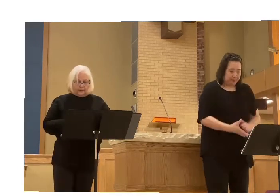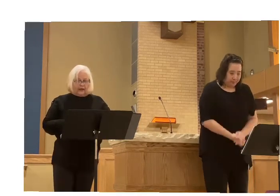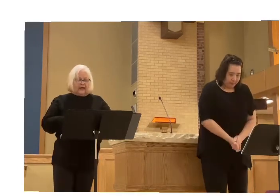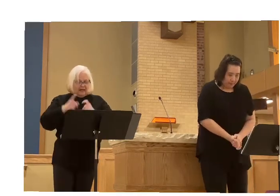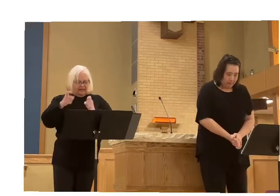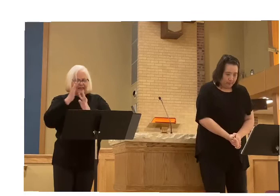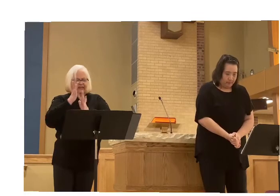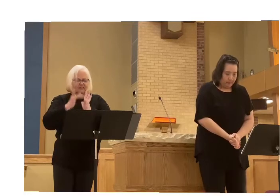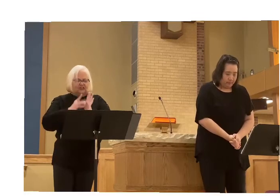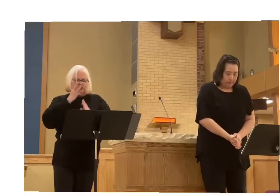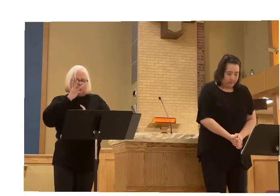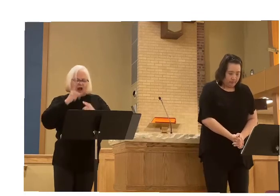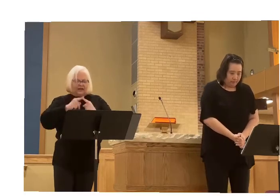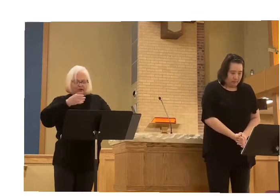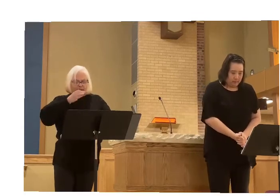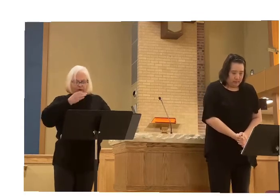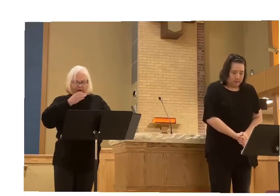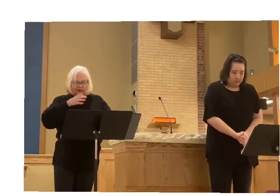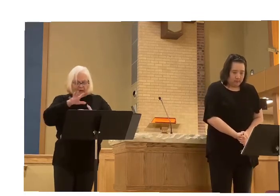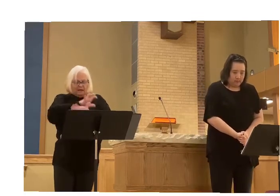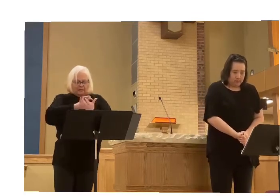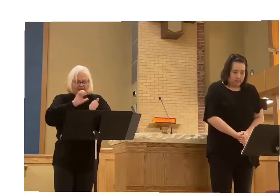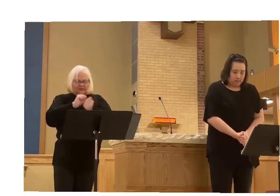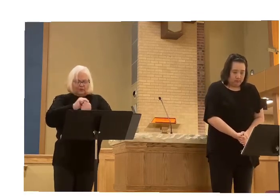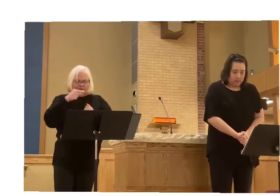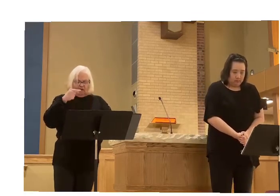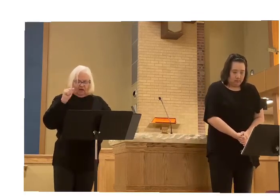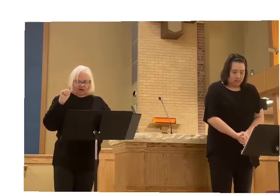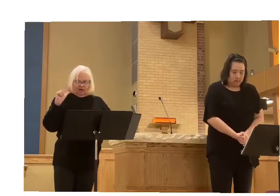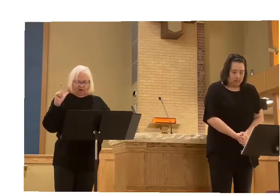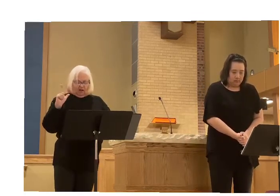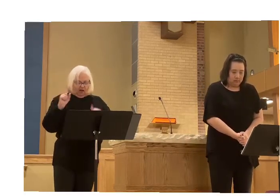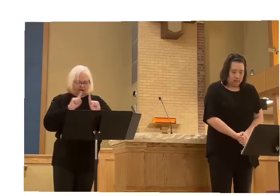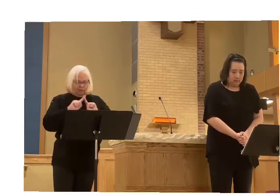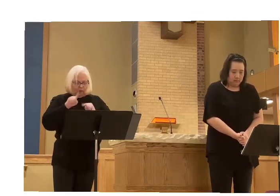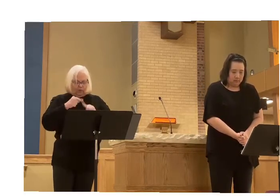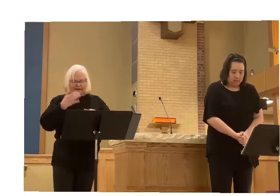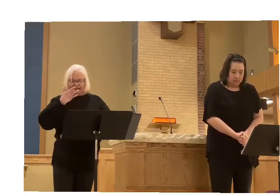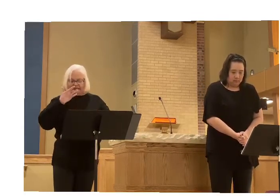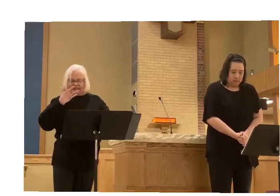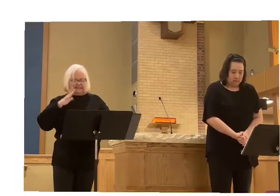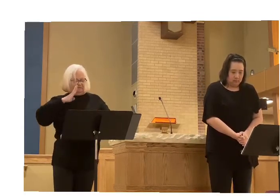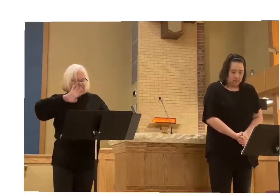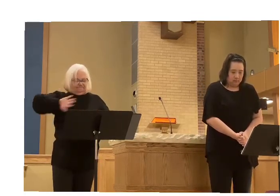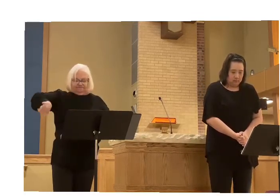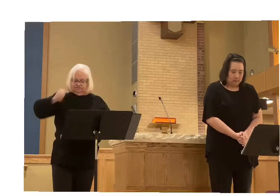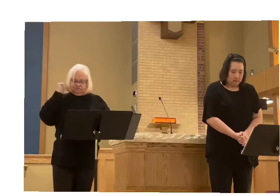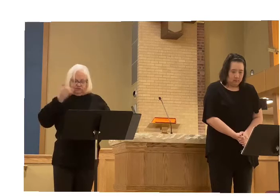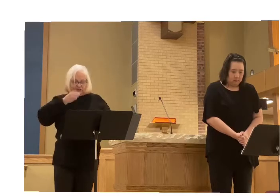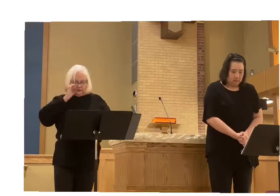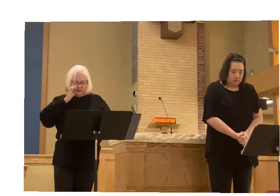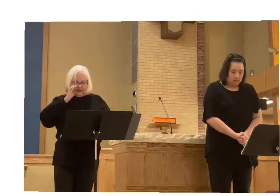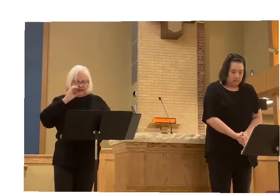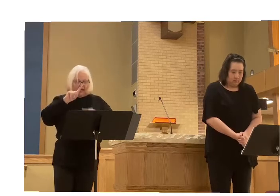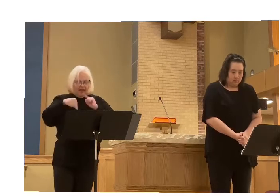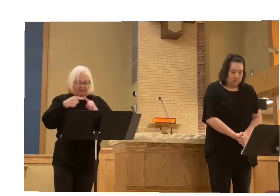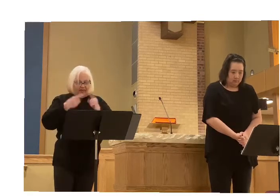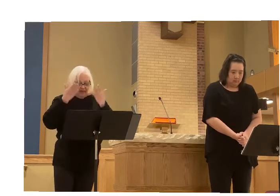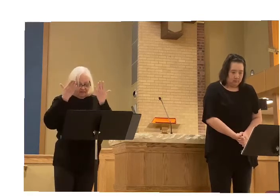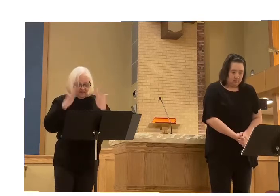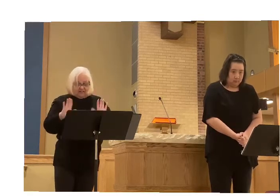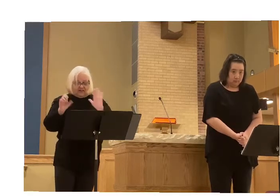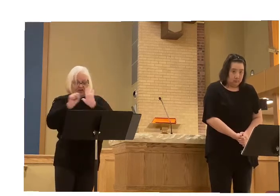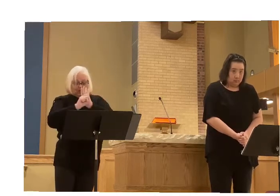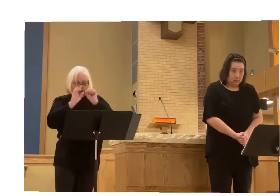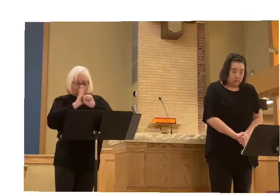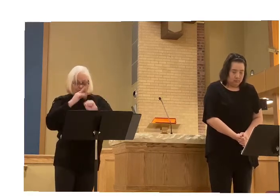They gave Jesus wine to drink mixed with gall, but when he had tasted it, he would not drink. Then, after they had